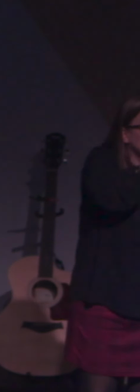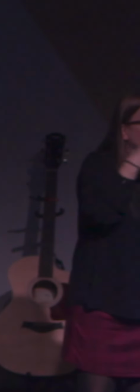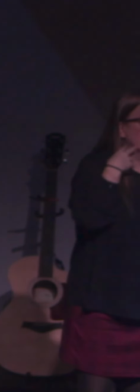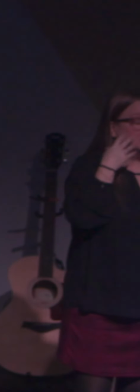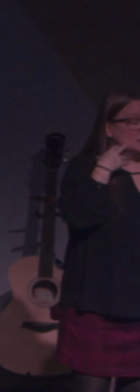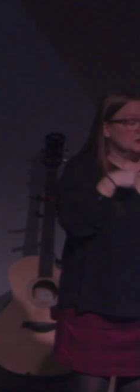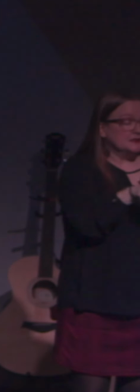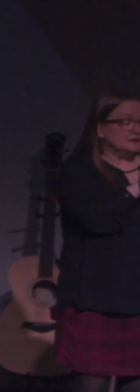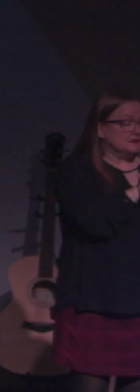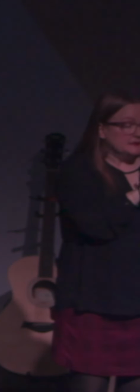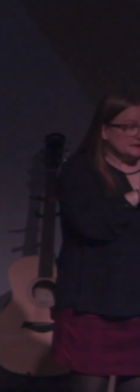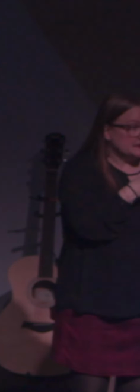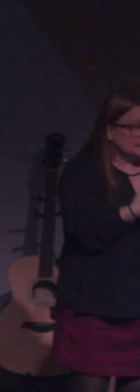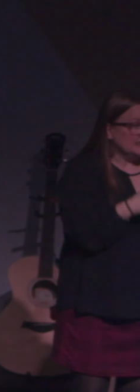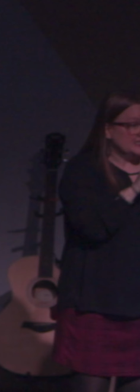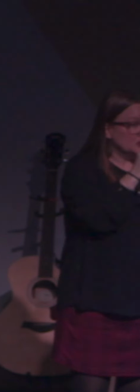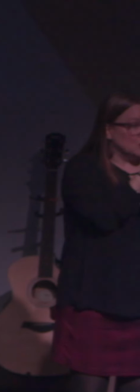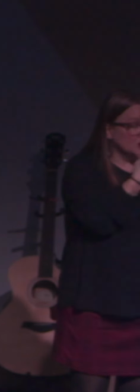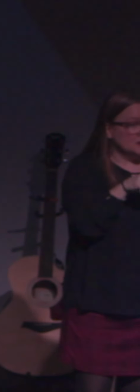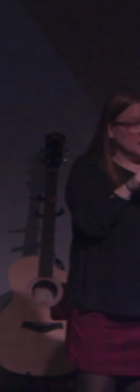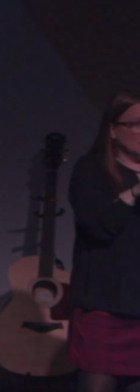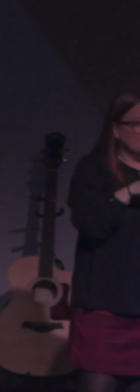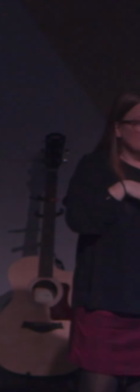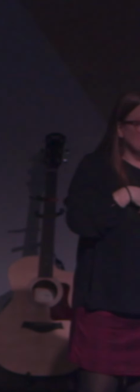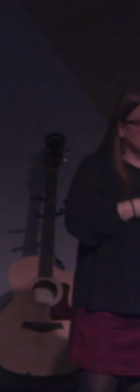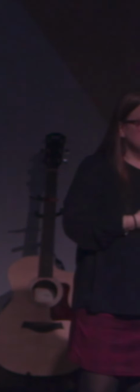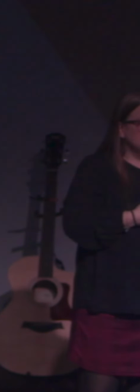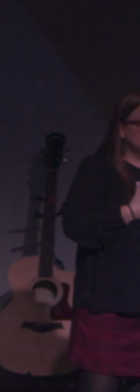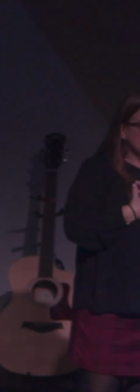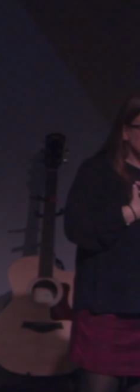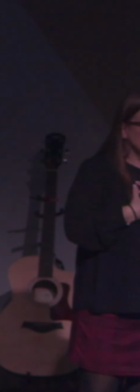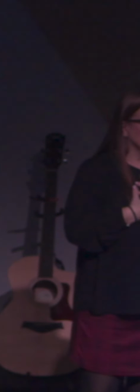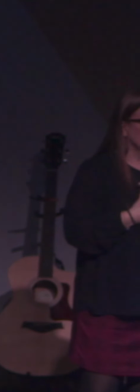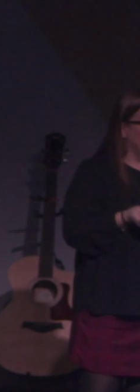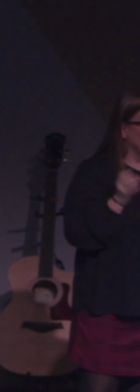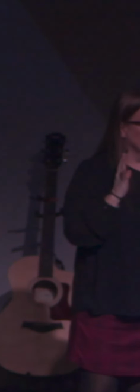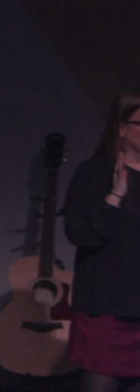through situations that break my heart.